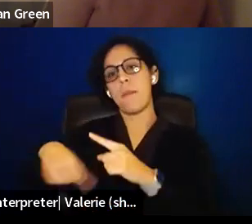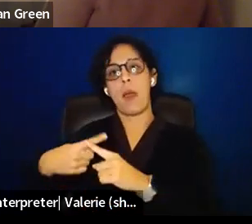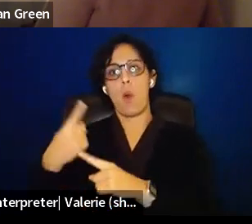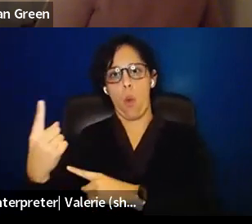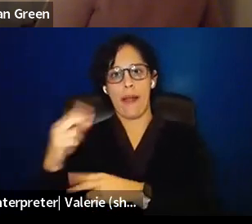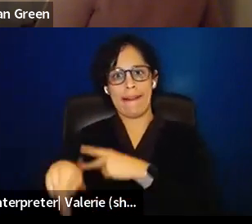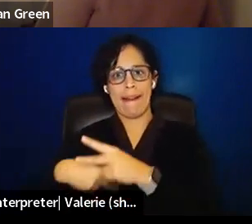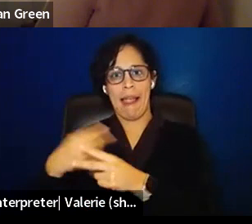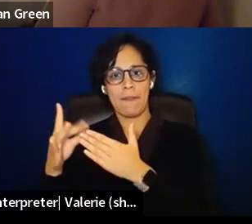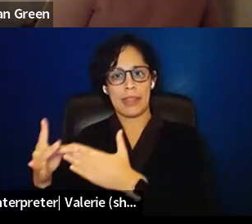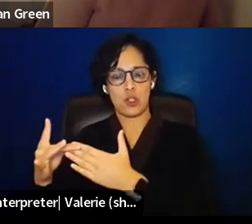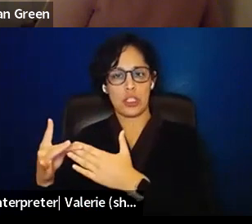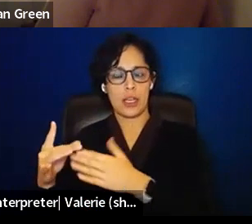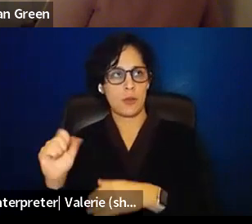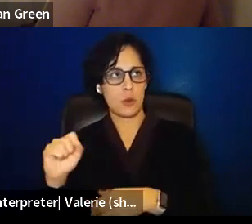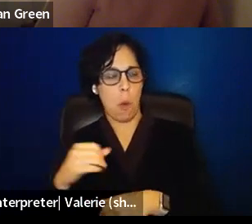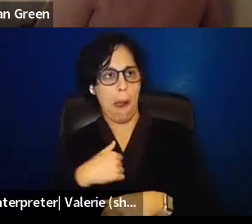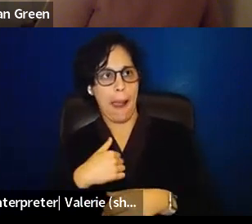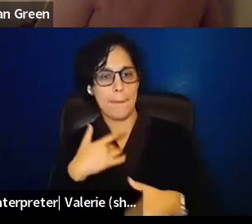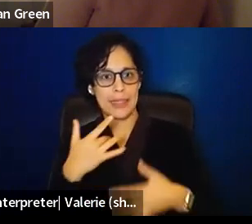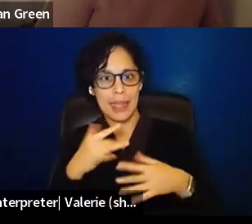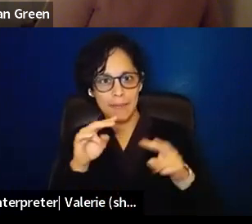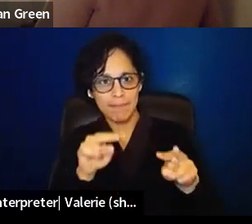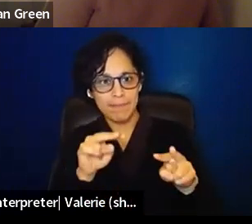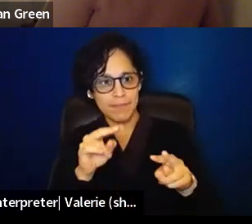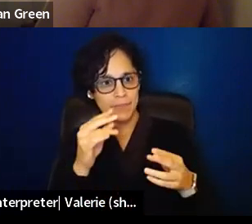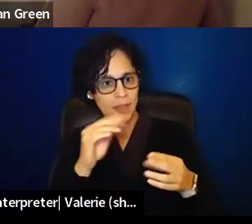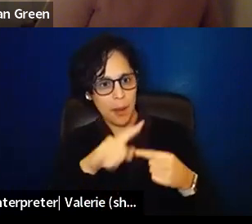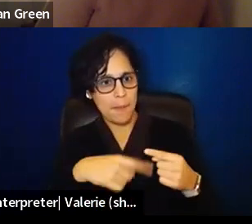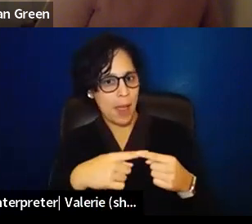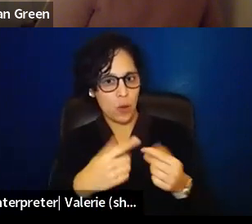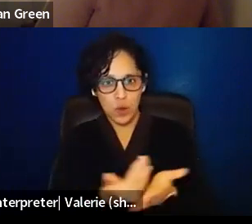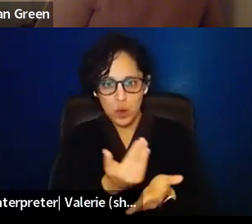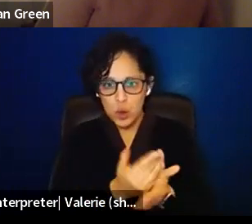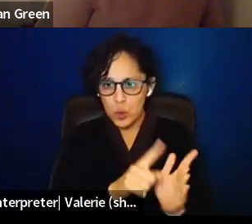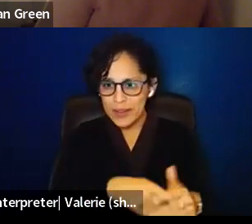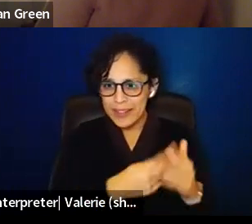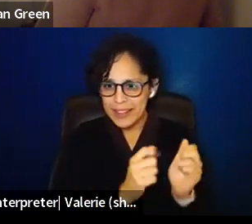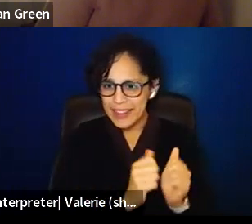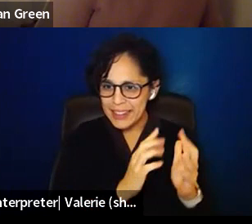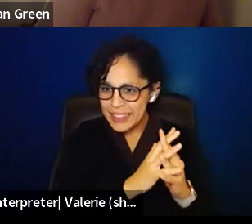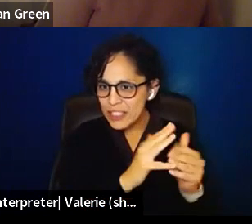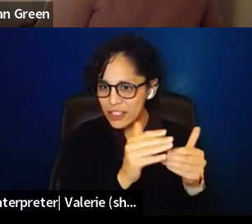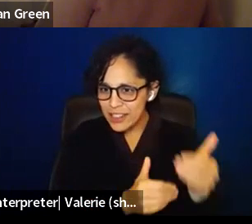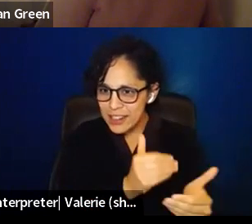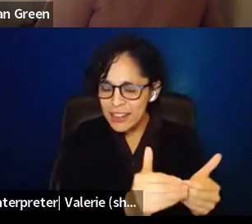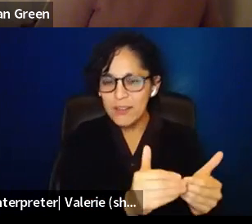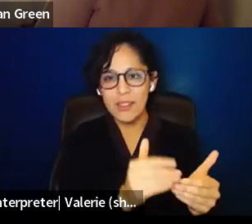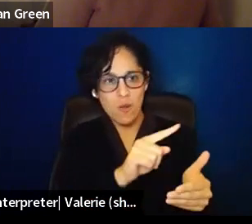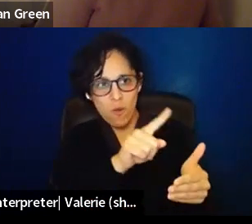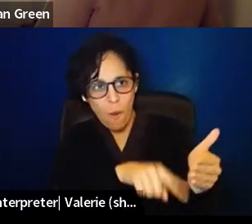hear about all the initiatives and also remember that when we can start at the sort